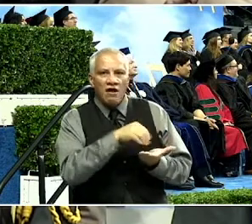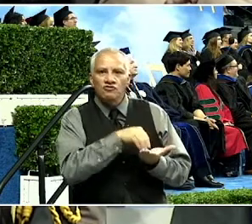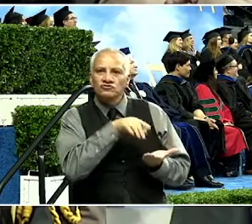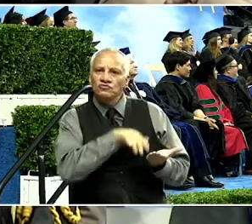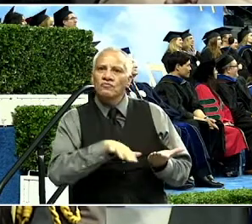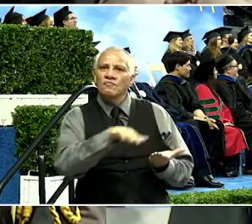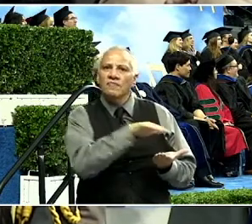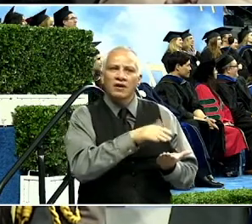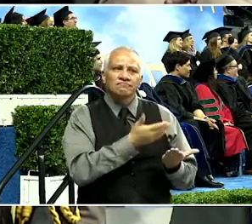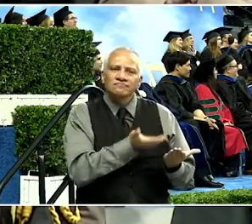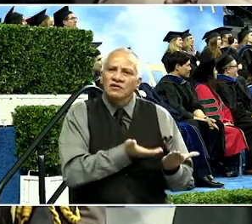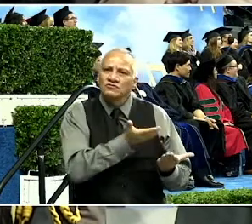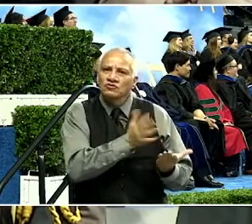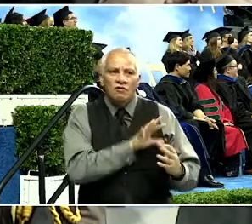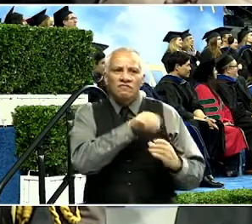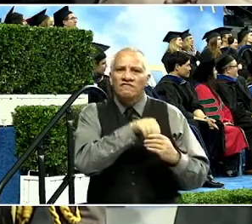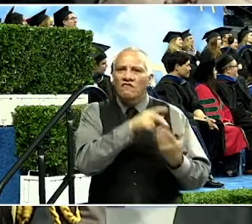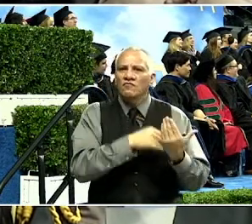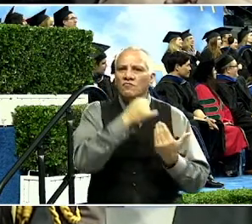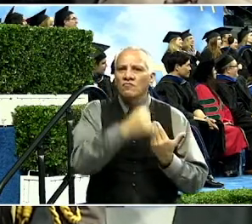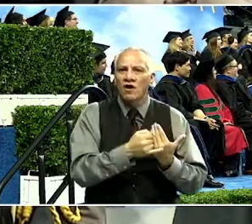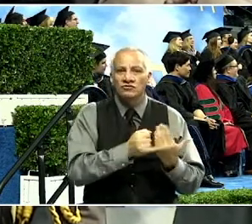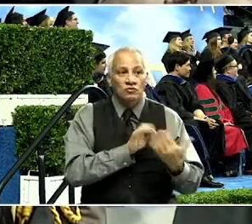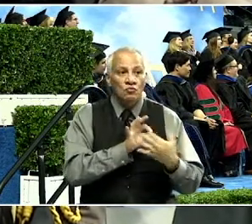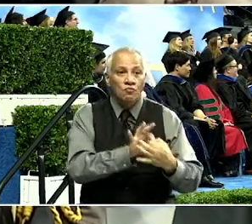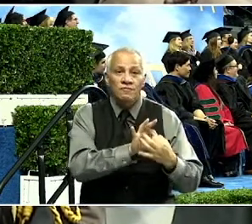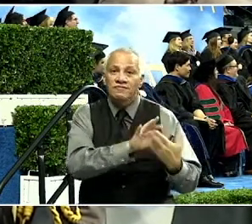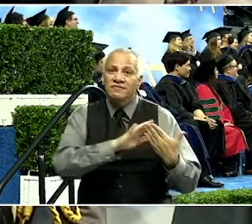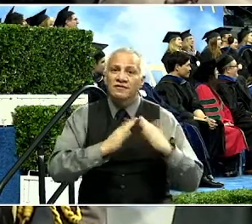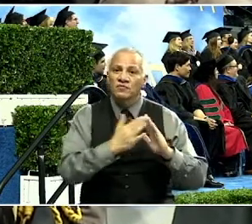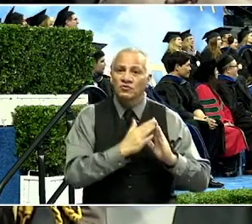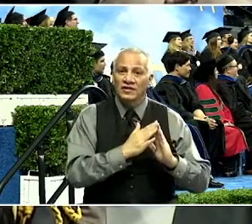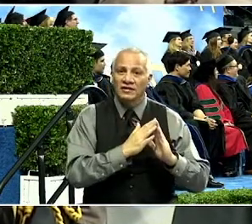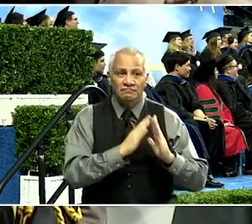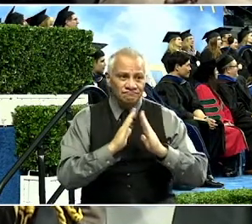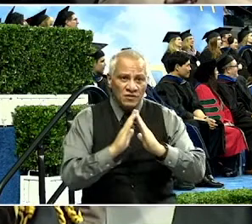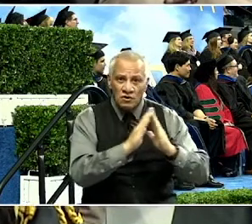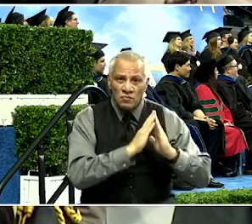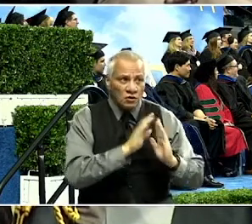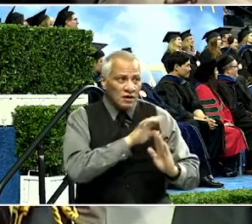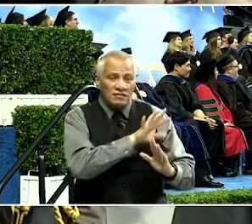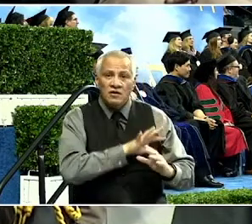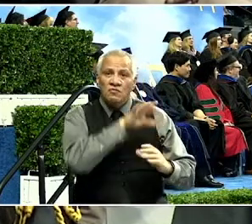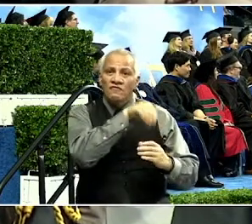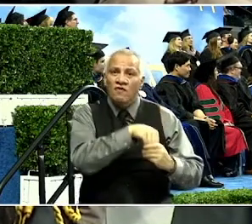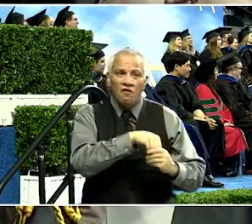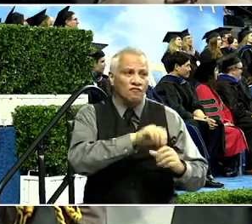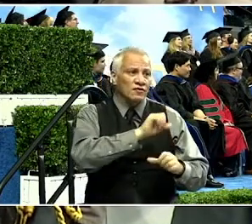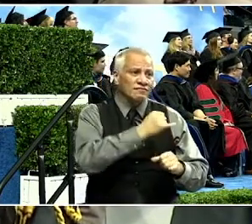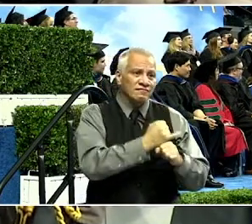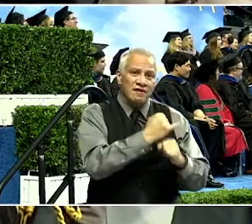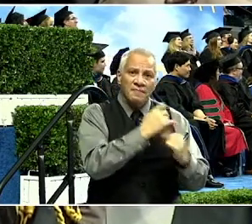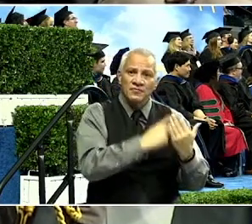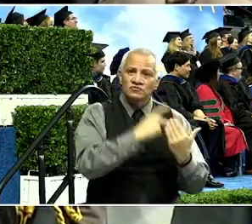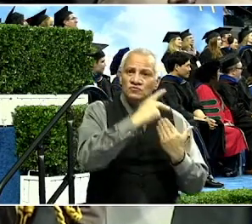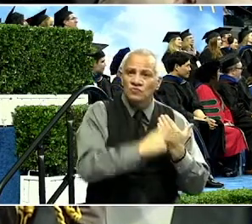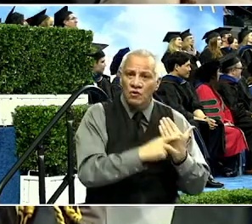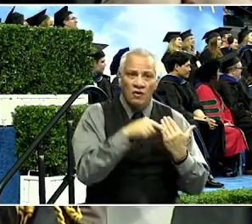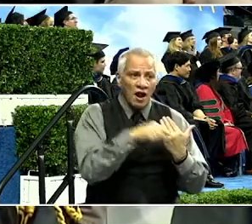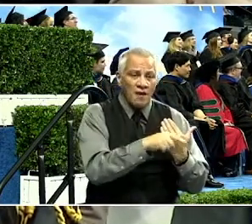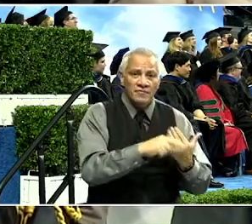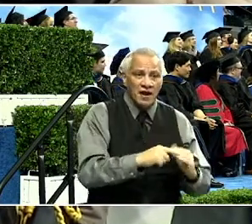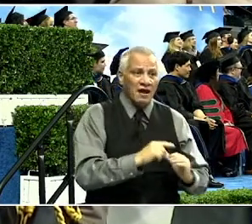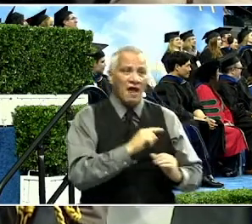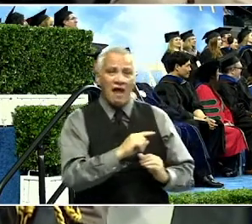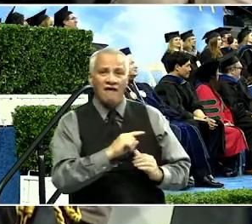are involved in projects in the community. They accomplish this work through campus programs that bring together